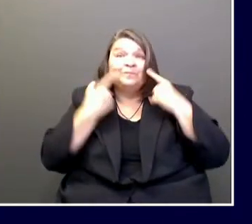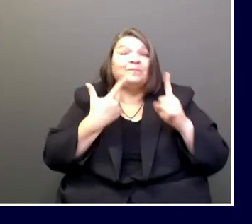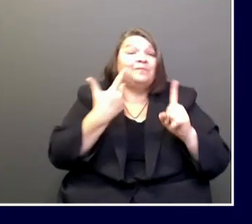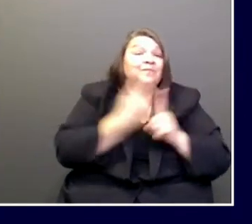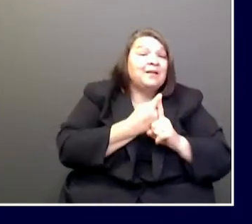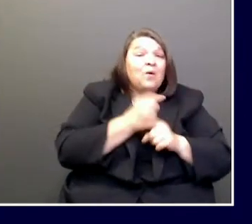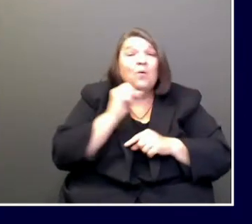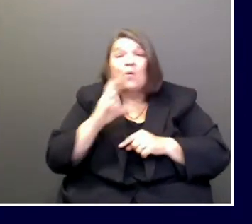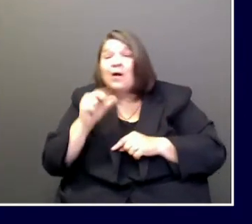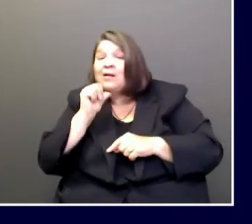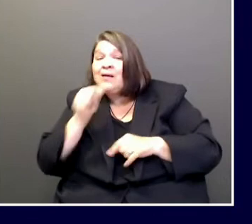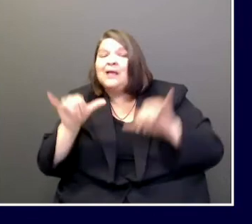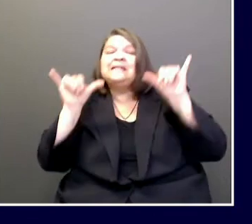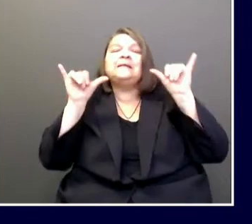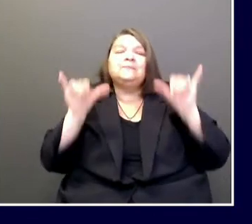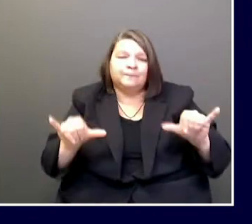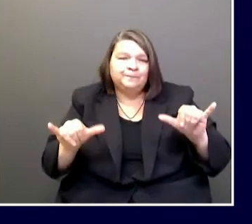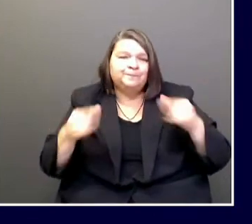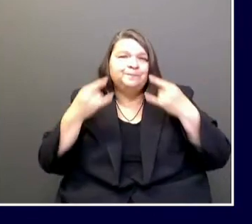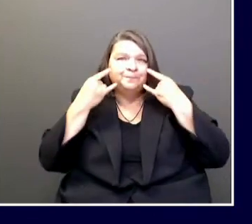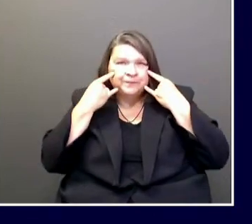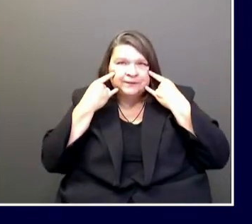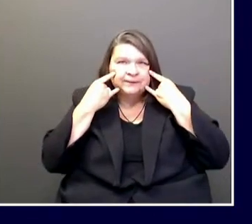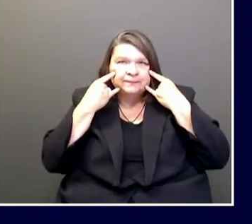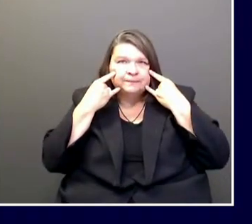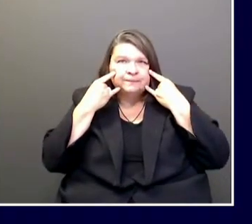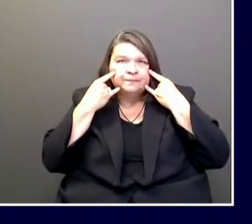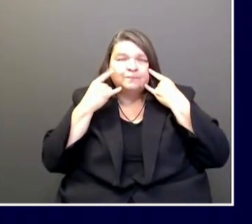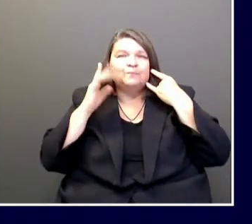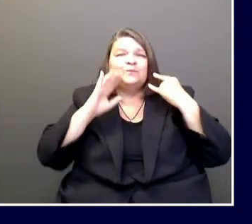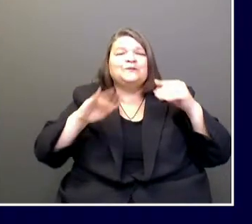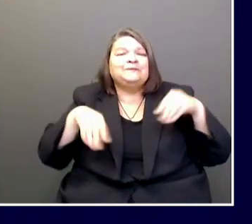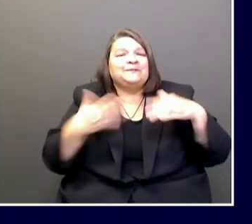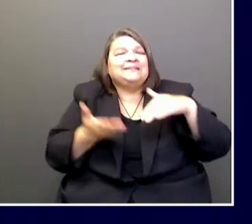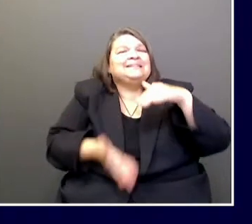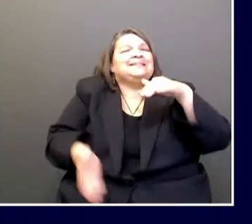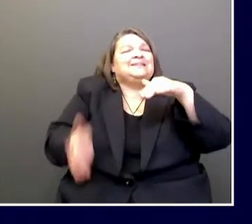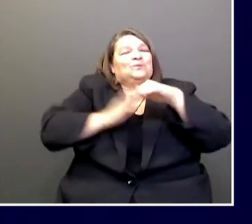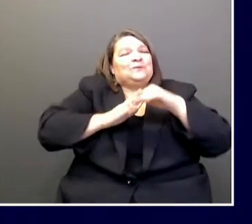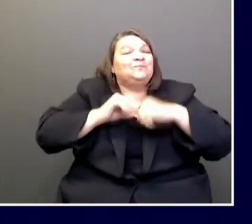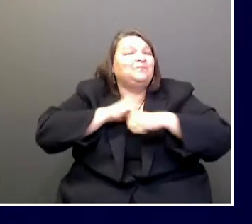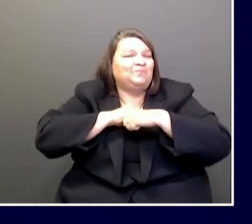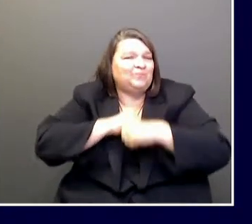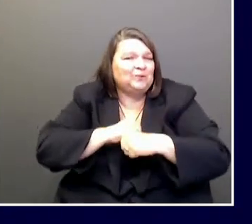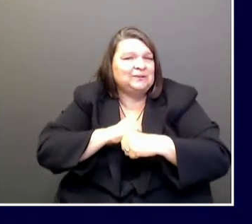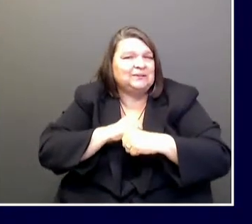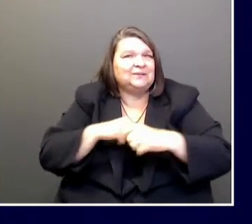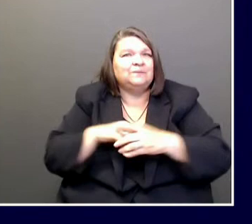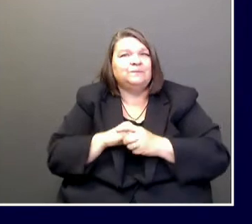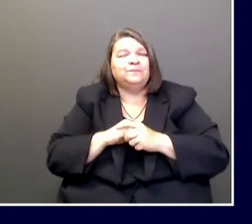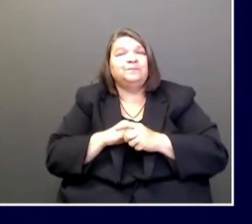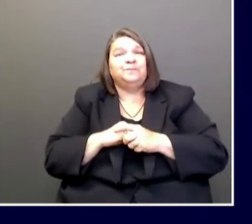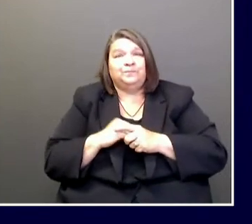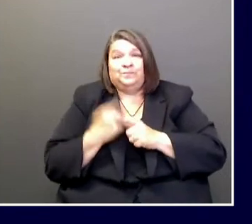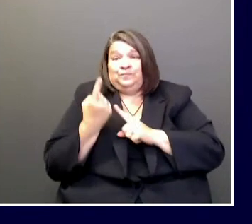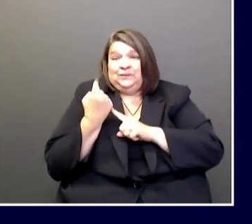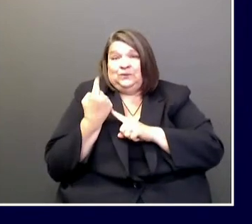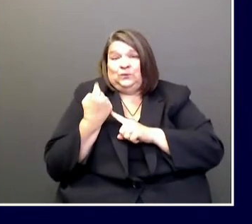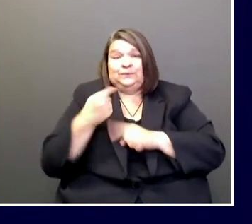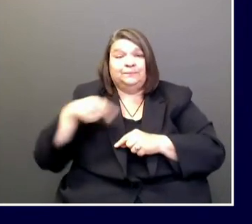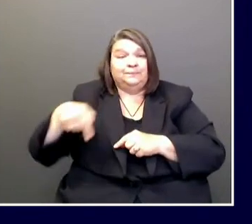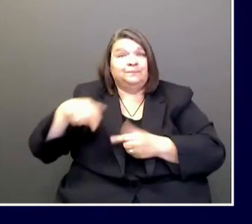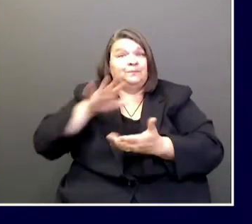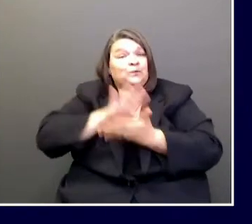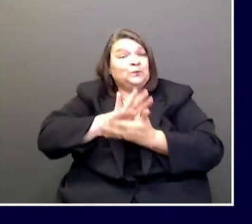that extra layer of protection. We have seen our schools in Maine do a fabulous job of protecting the staff and students